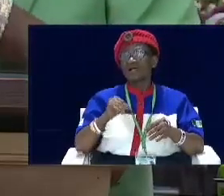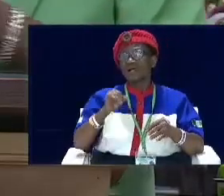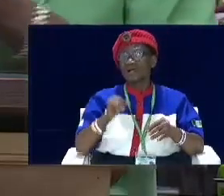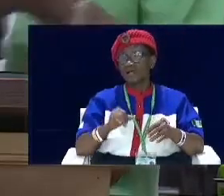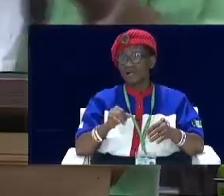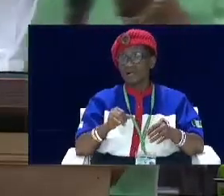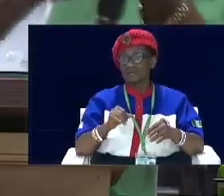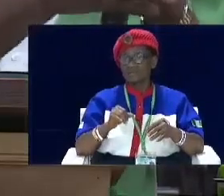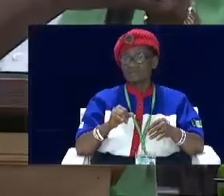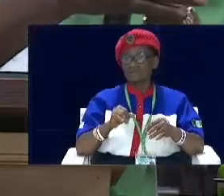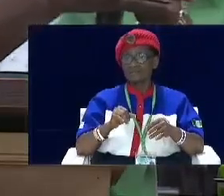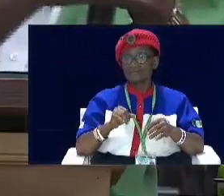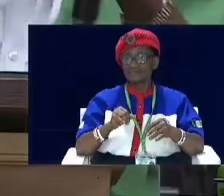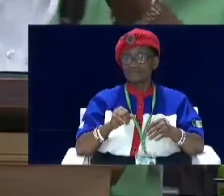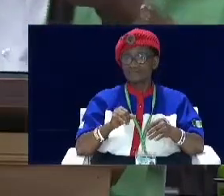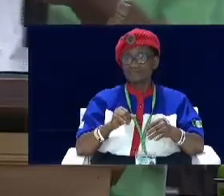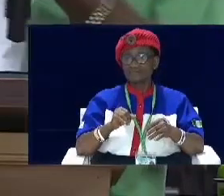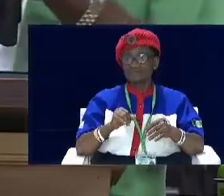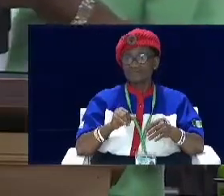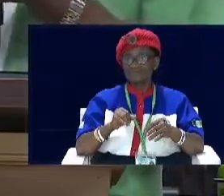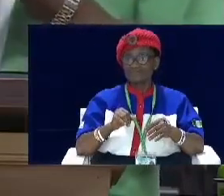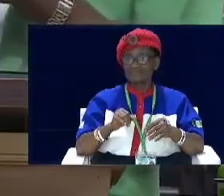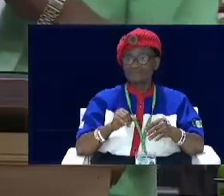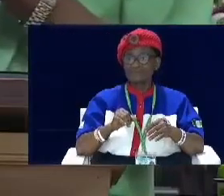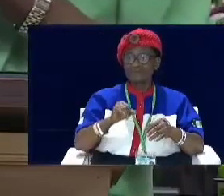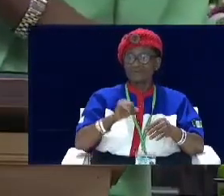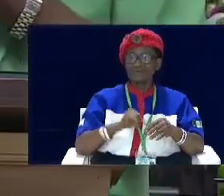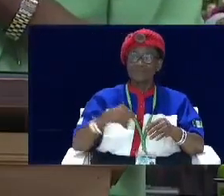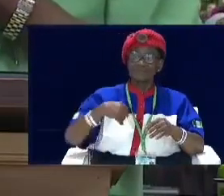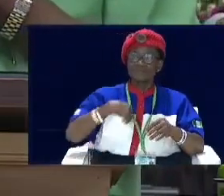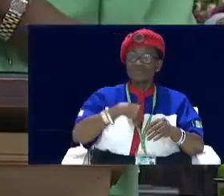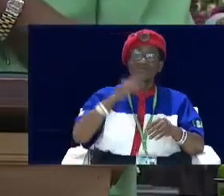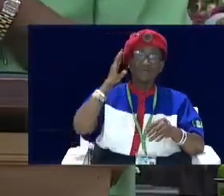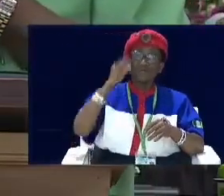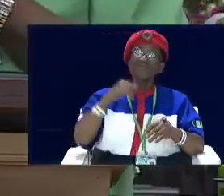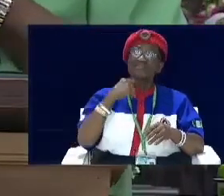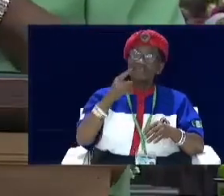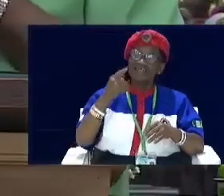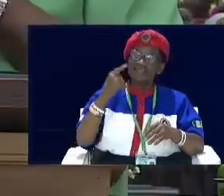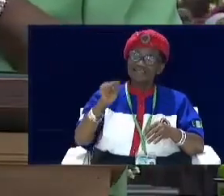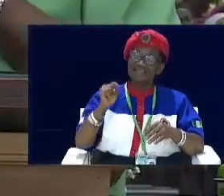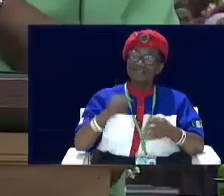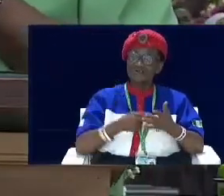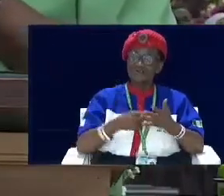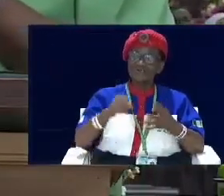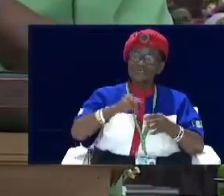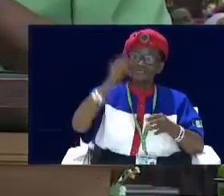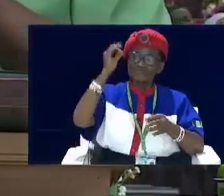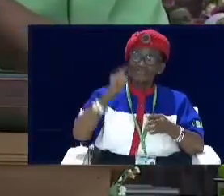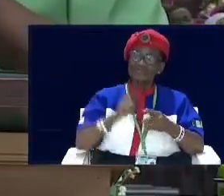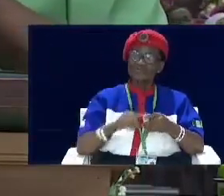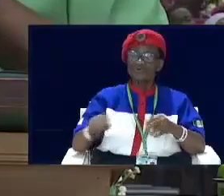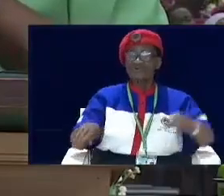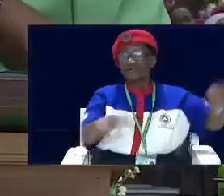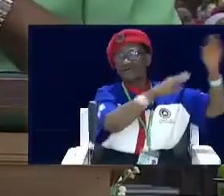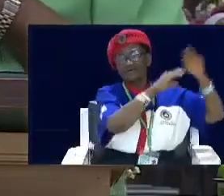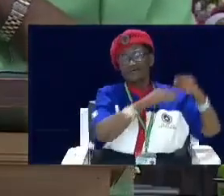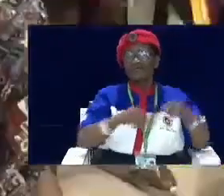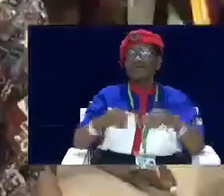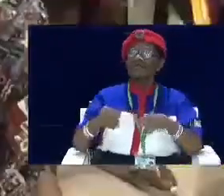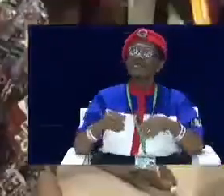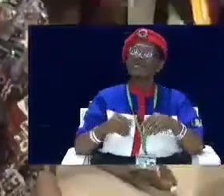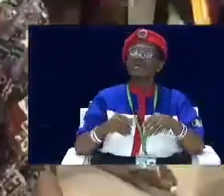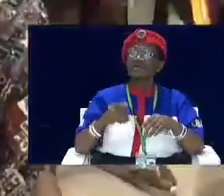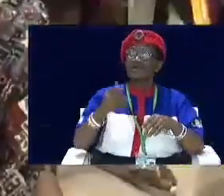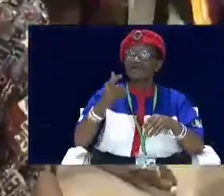Spirit to chase out the other spirits. A wá sọ pé kí ẹ̀mí mímọ́ kó lé àwọn ẹ̀mí ògógóró jáde.